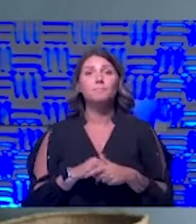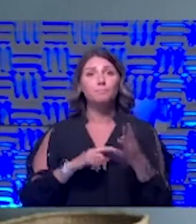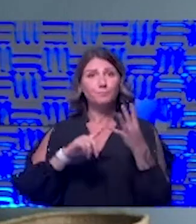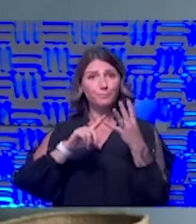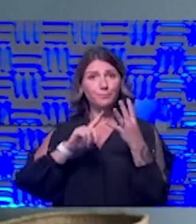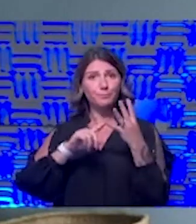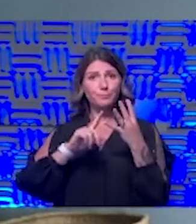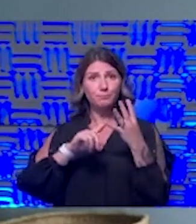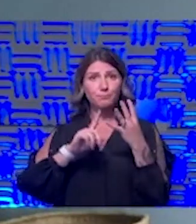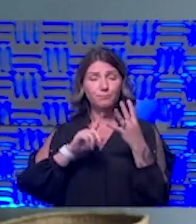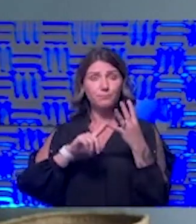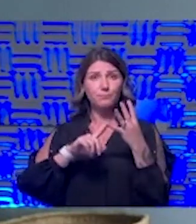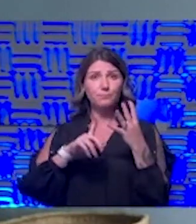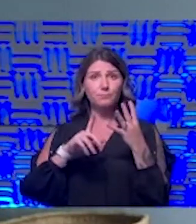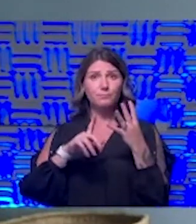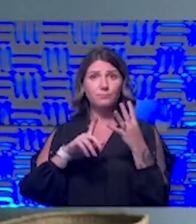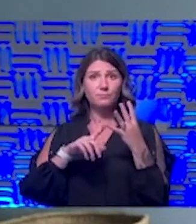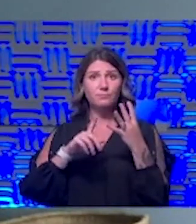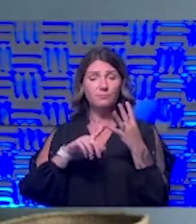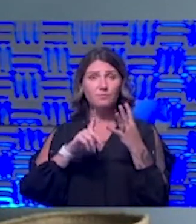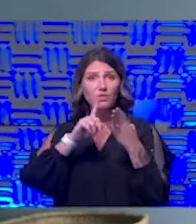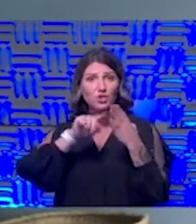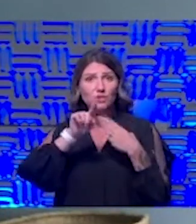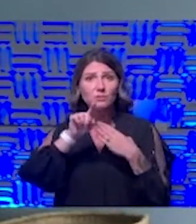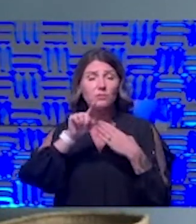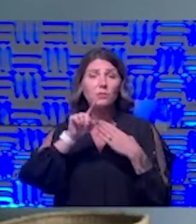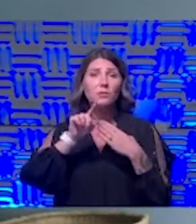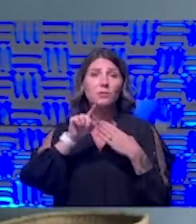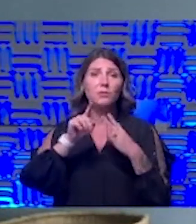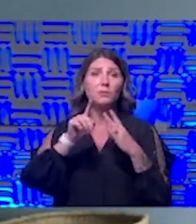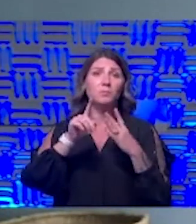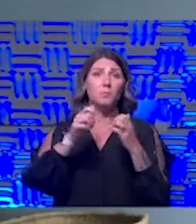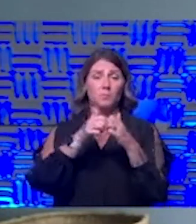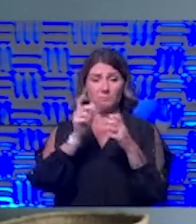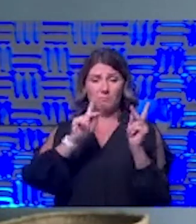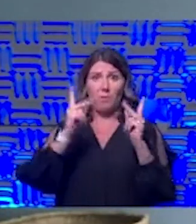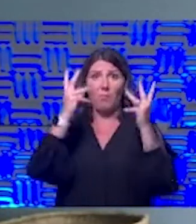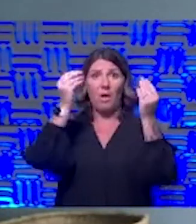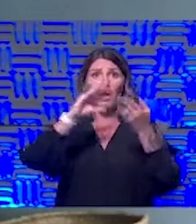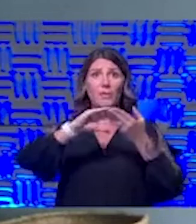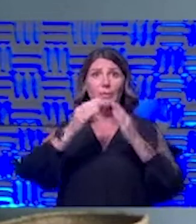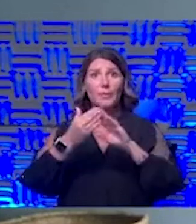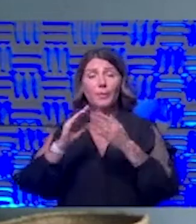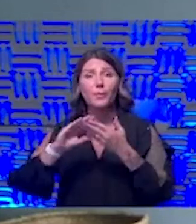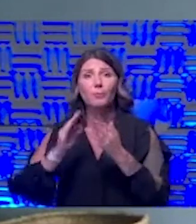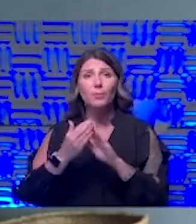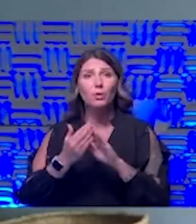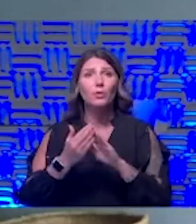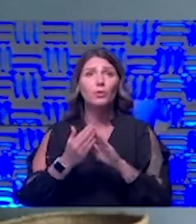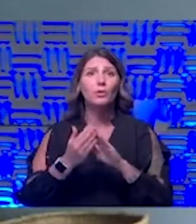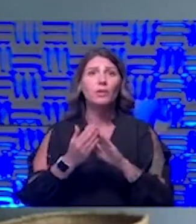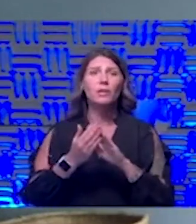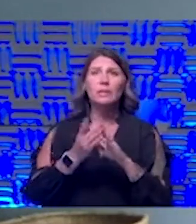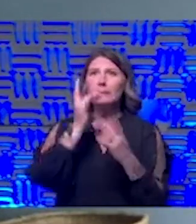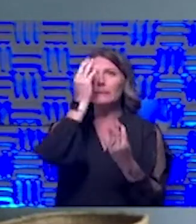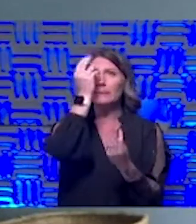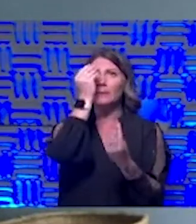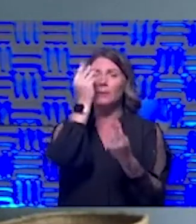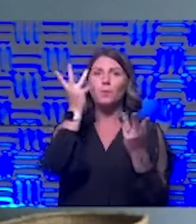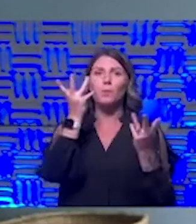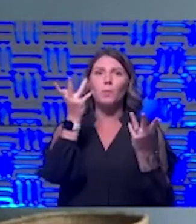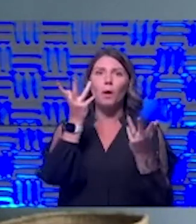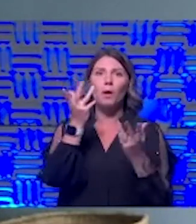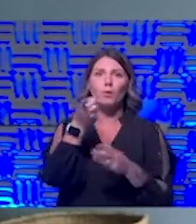Checking in with the people in your community, really considering what you need to